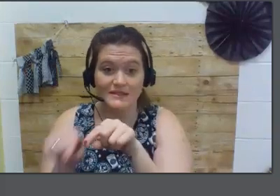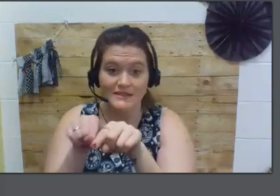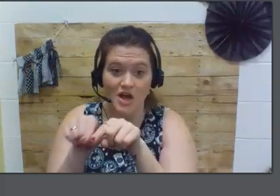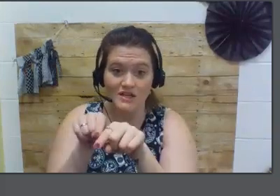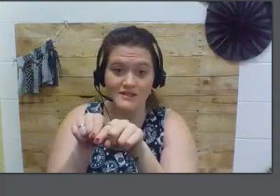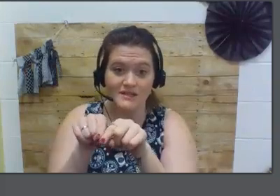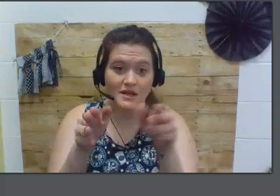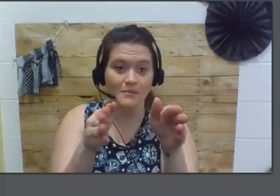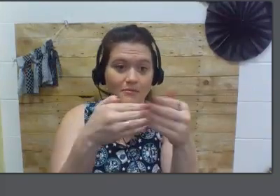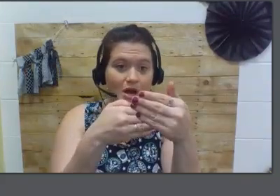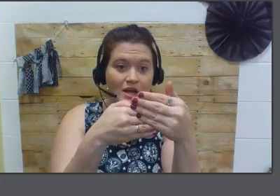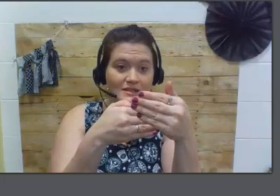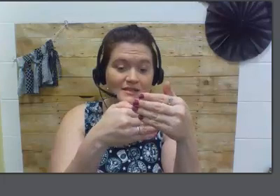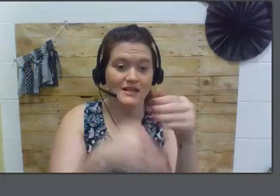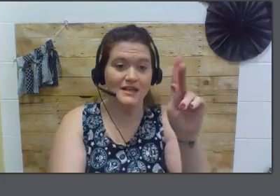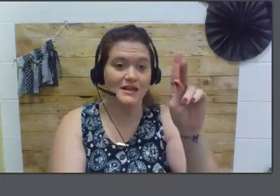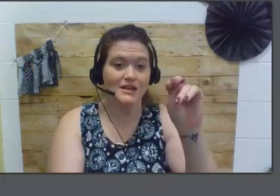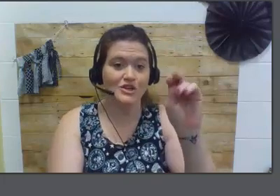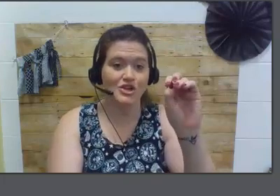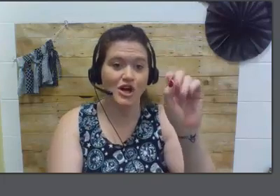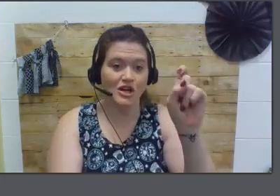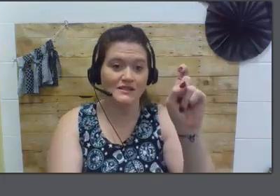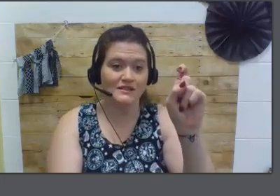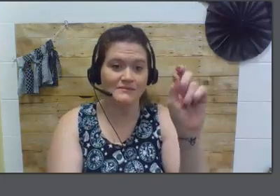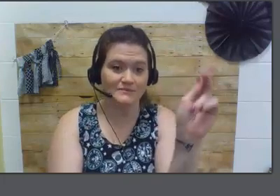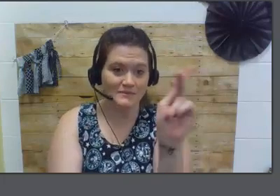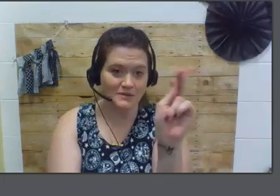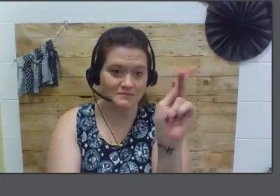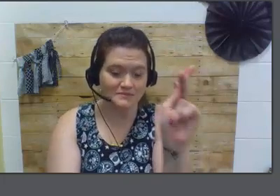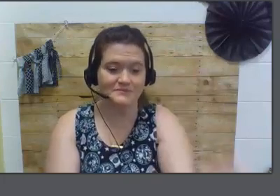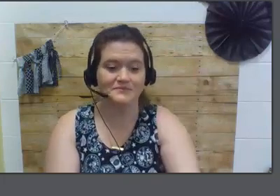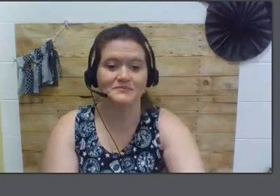Fox, socks, box, knocks.